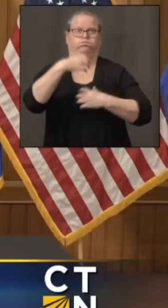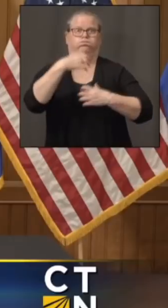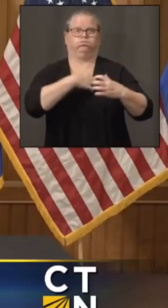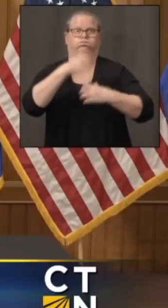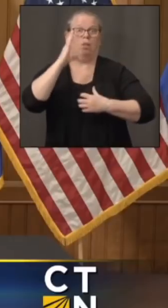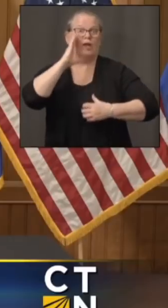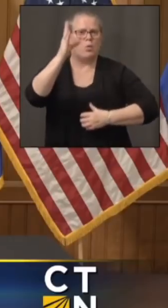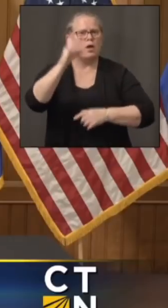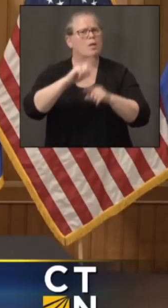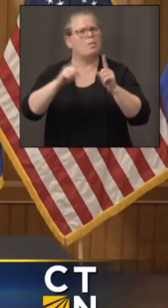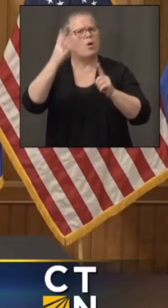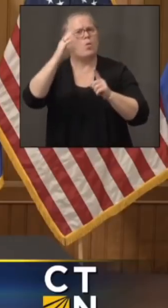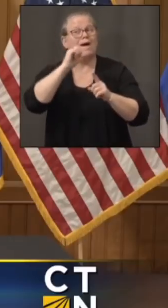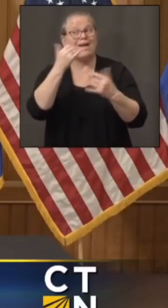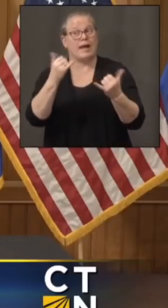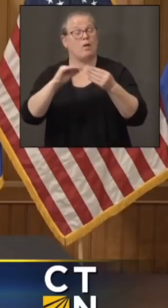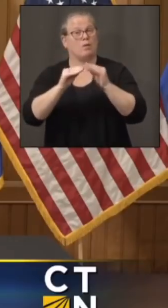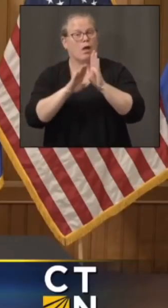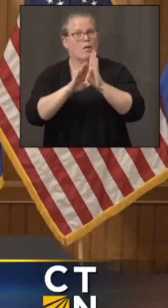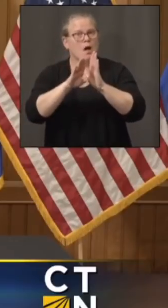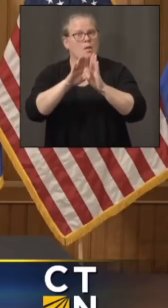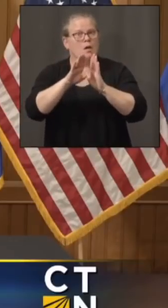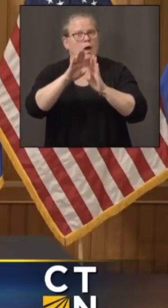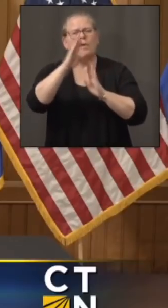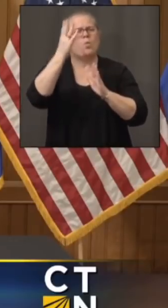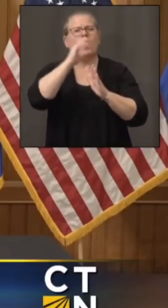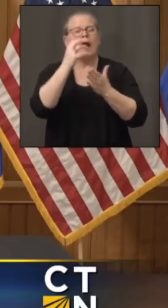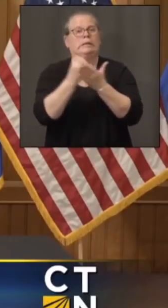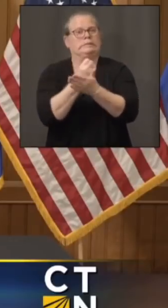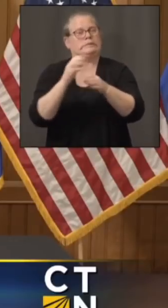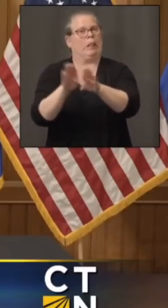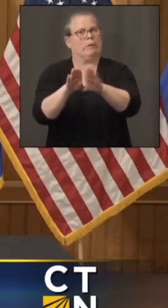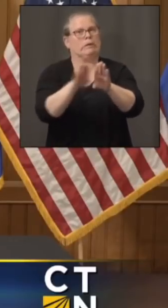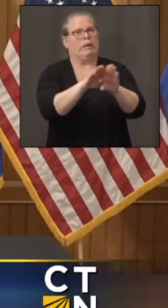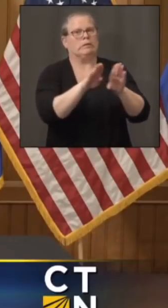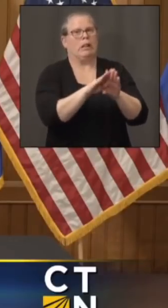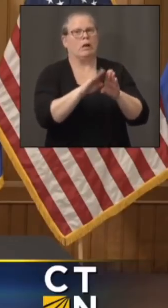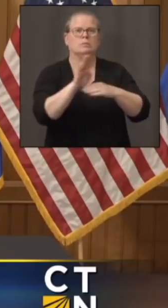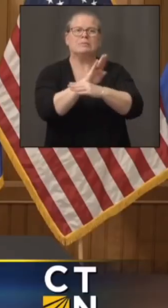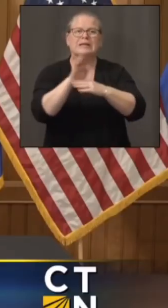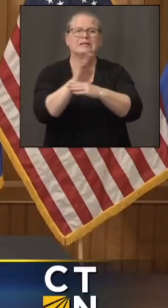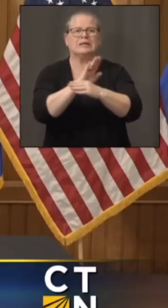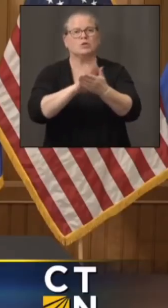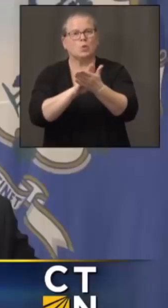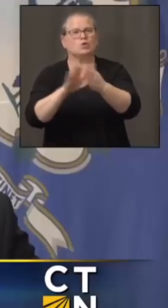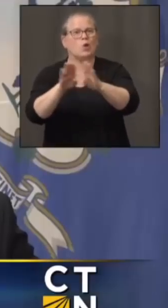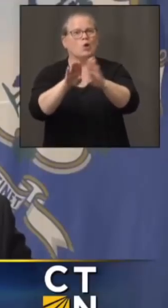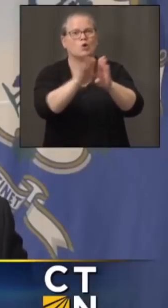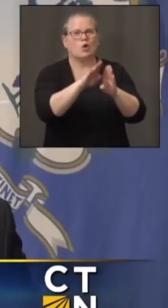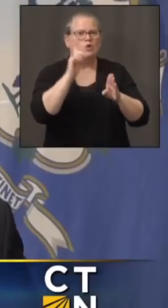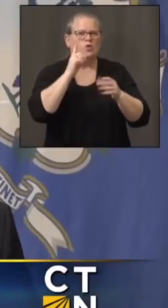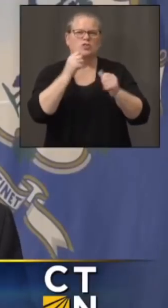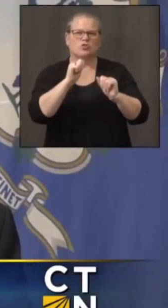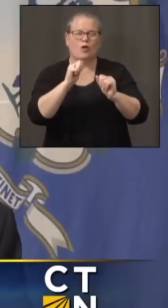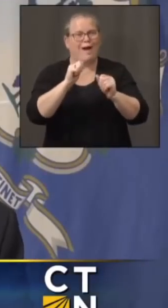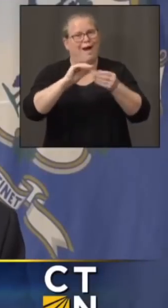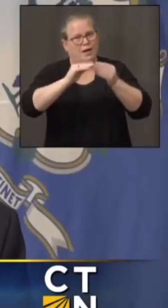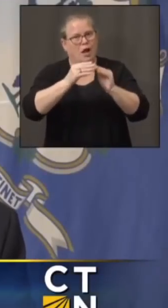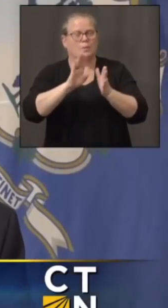non-essential businesses and schools again, just to get our numbers back to where they need to be? I think we're finding